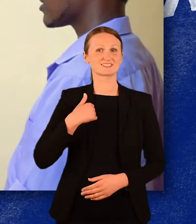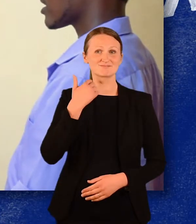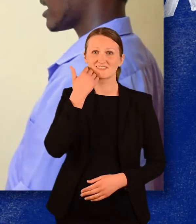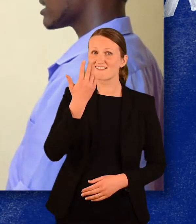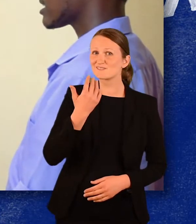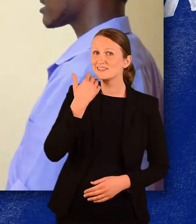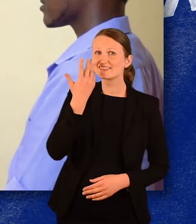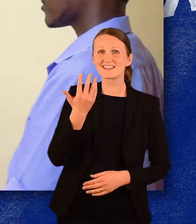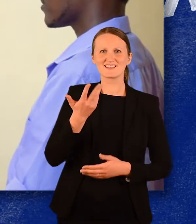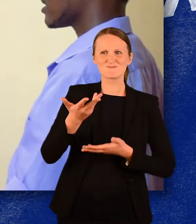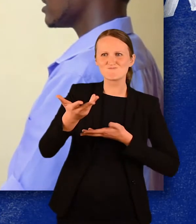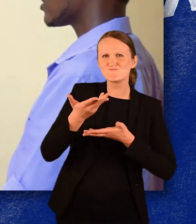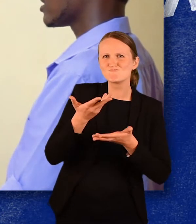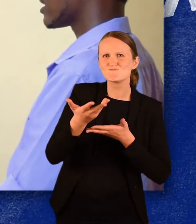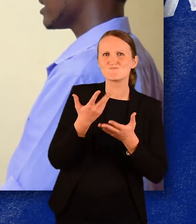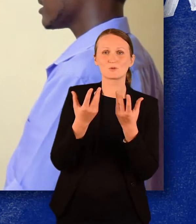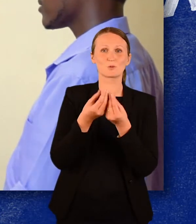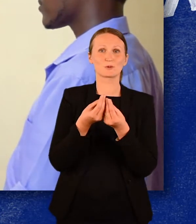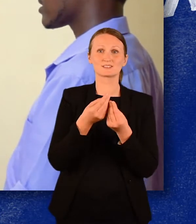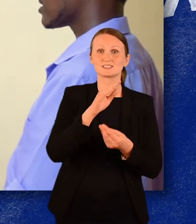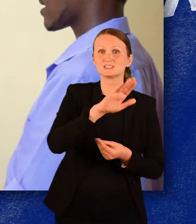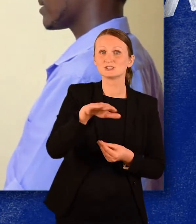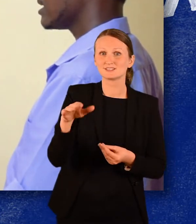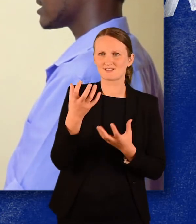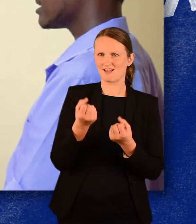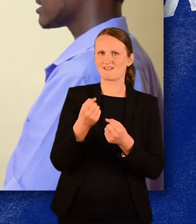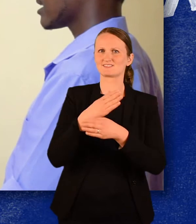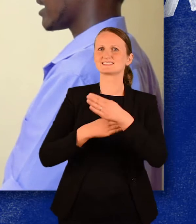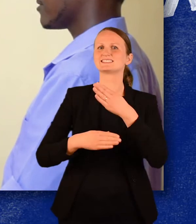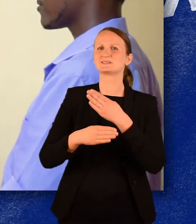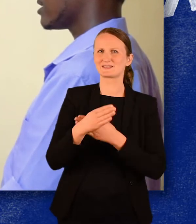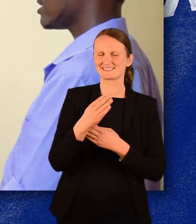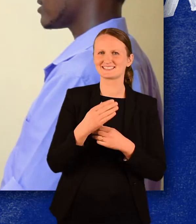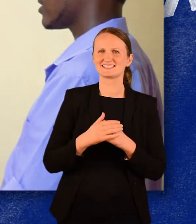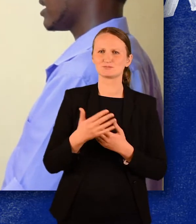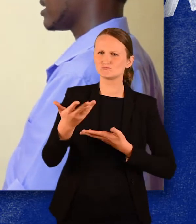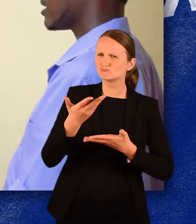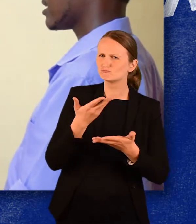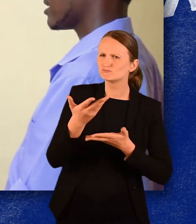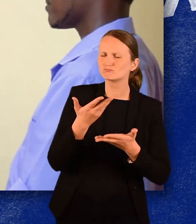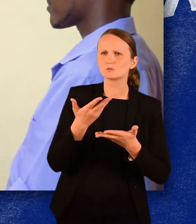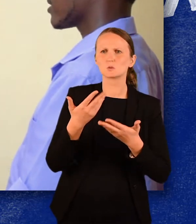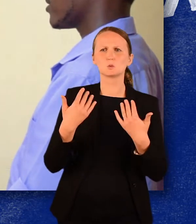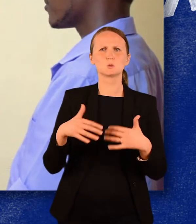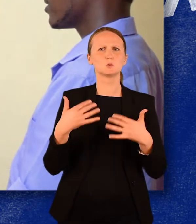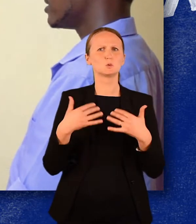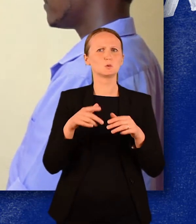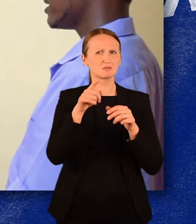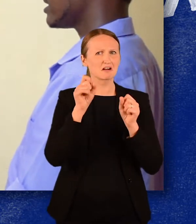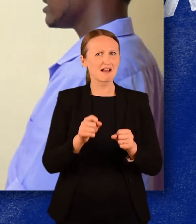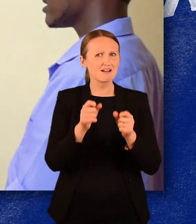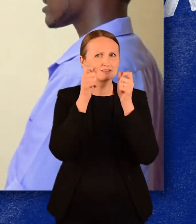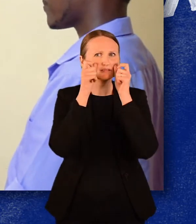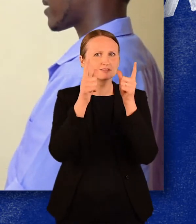I interact with these children with disabilities every day. You